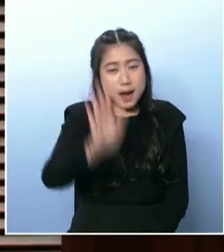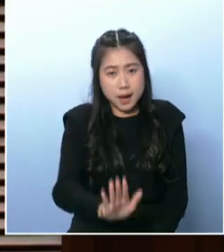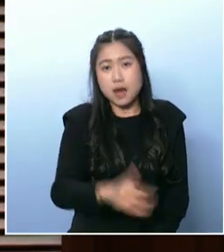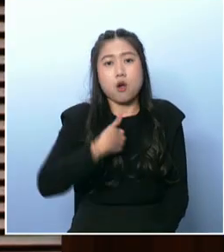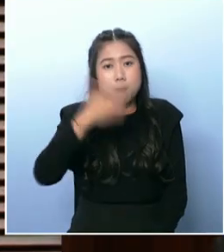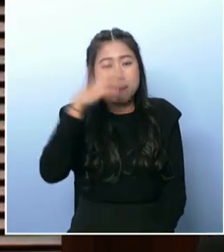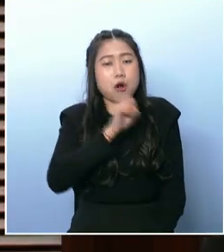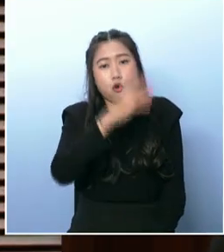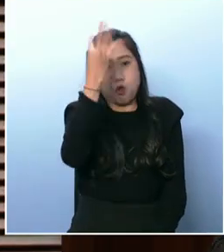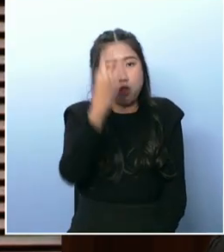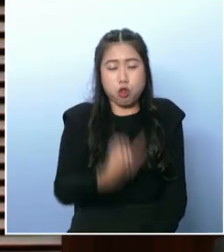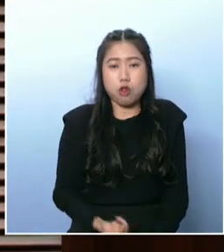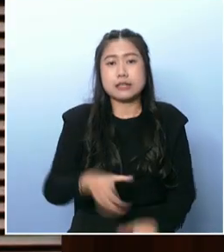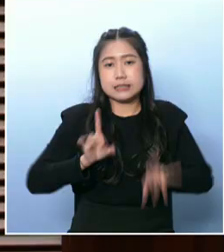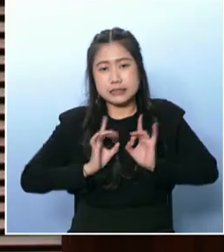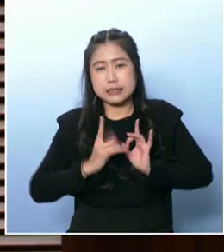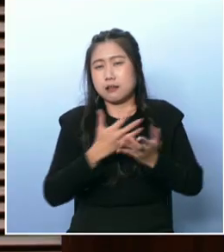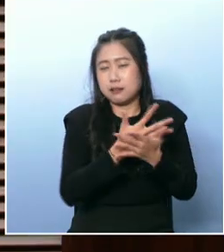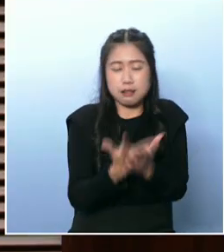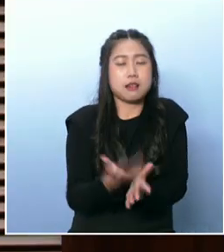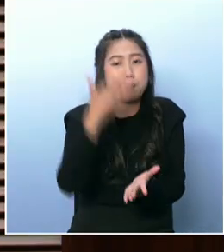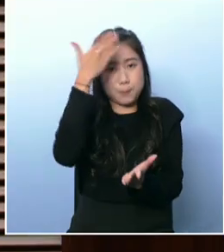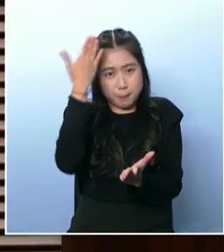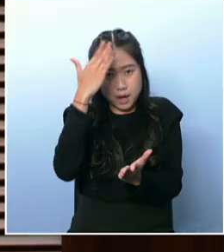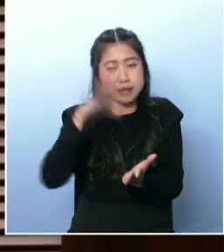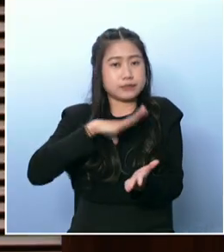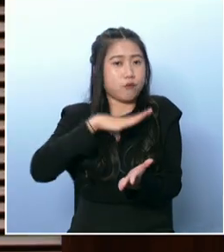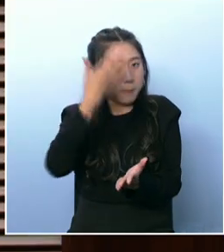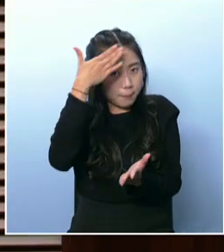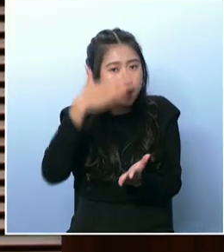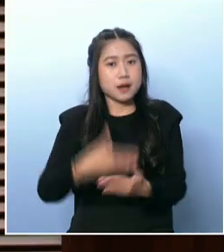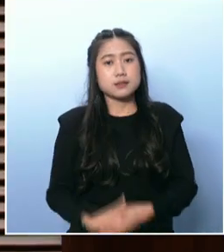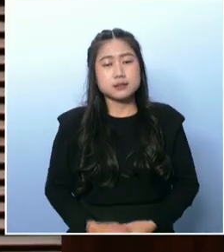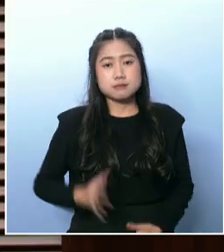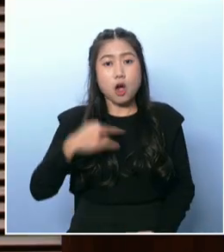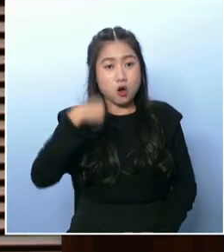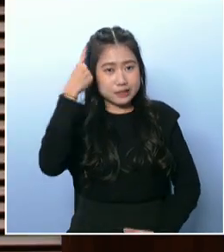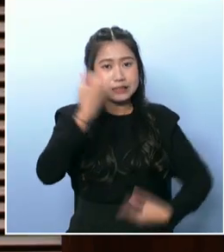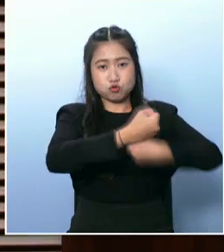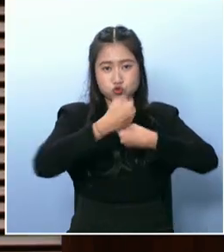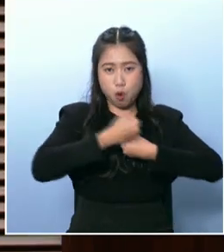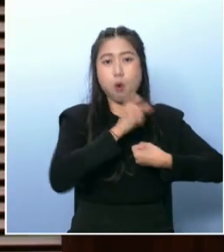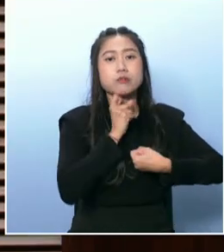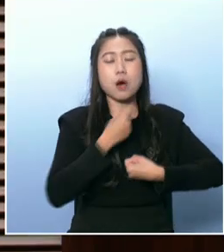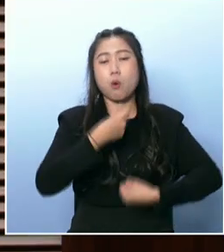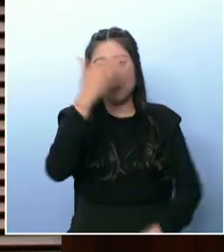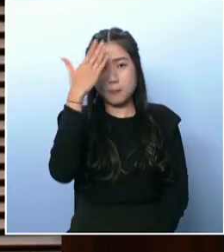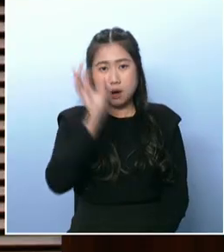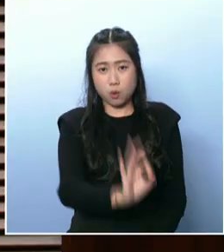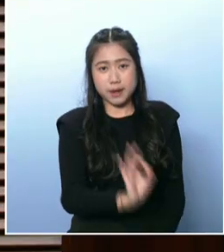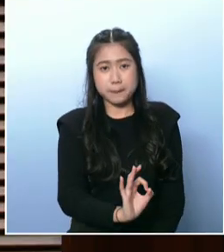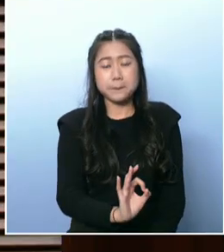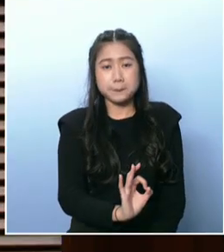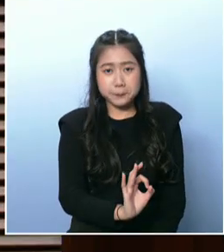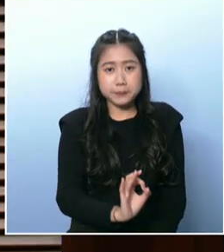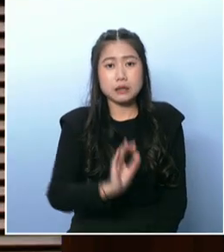there but not within your network? You talked about privacy and other consideration. I appreciate that, and I know you're